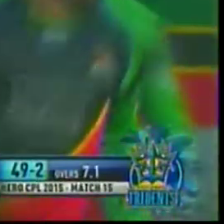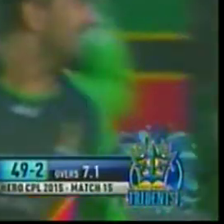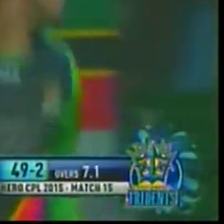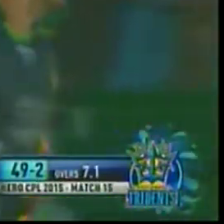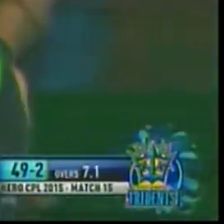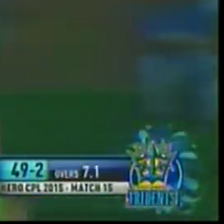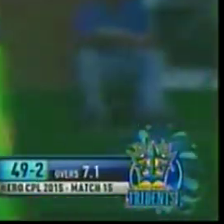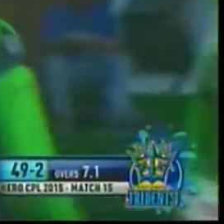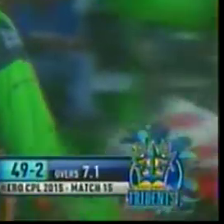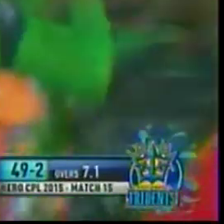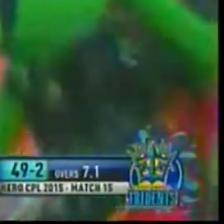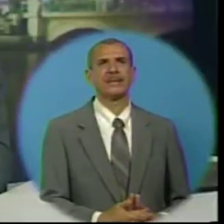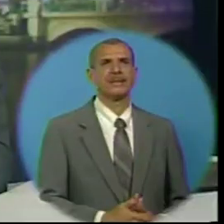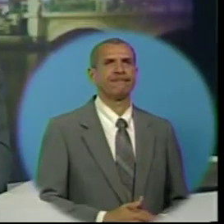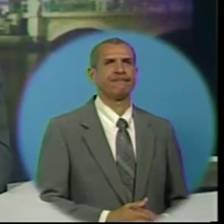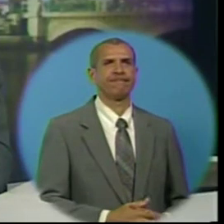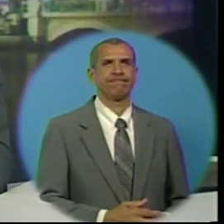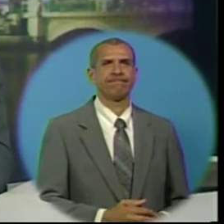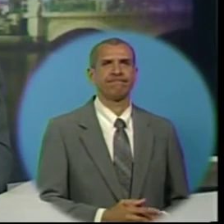tomorrow's sportscast.